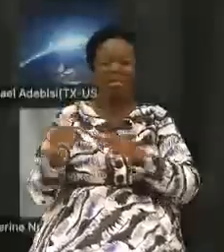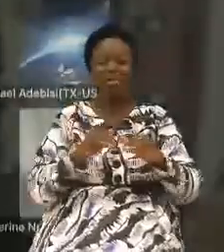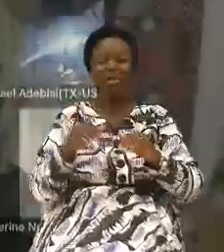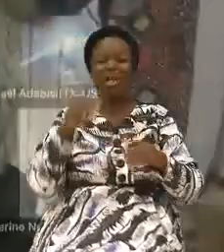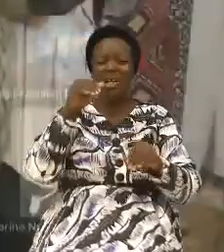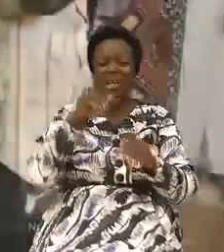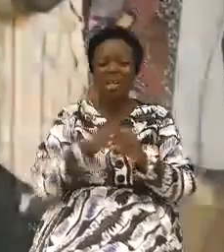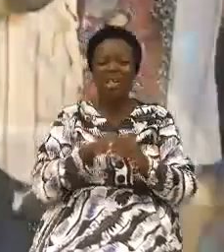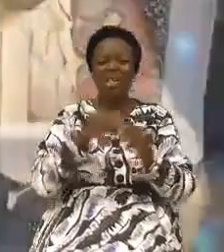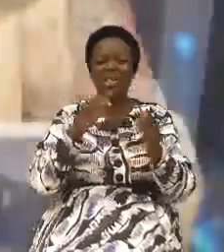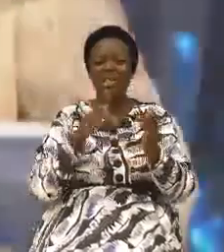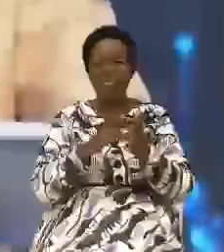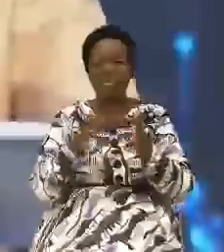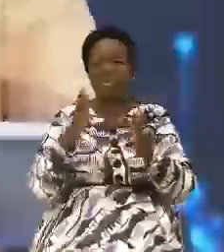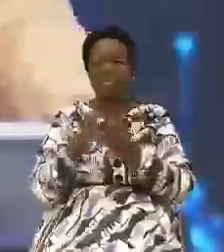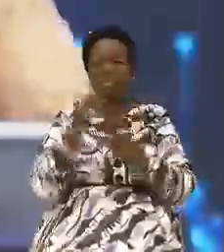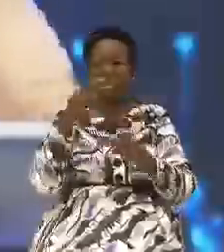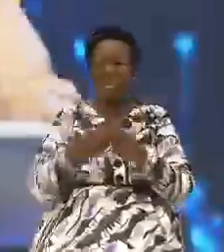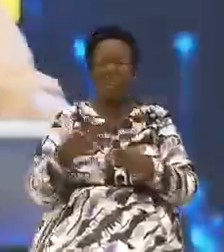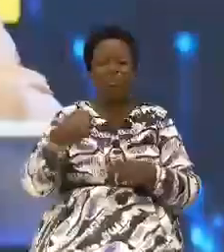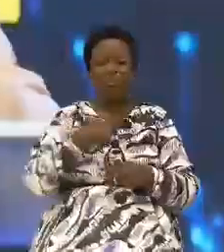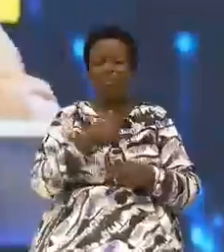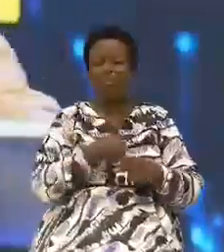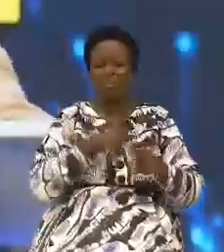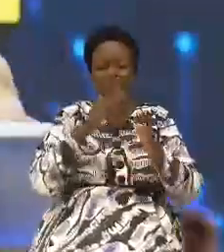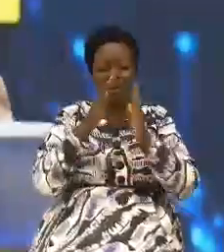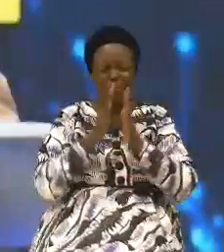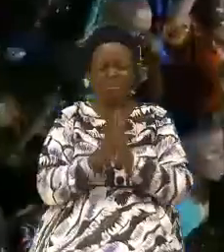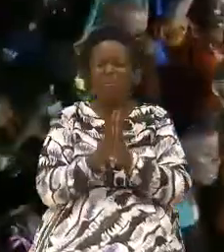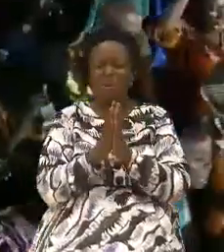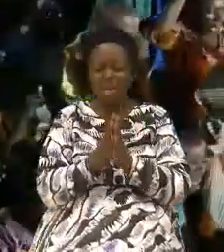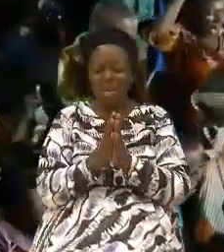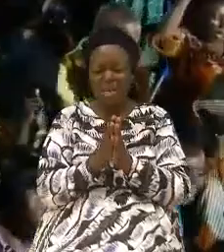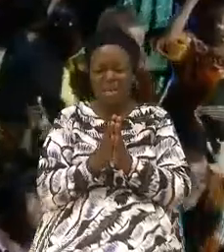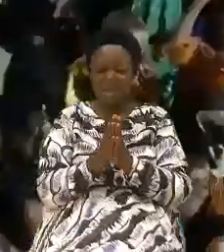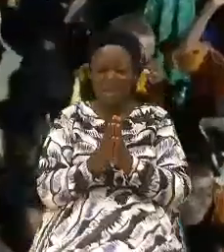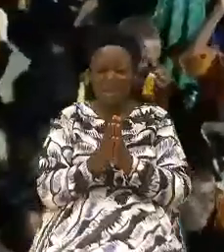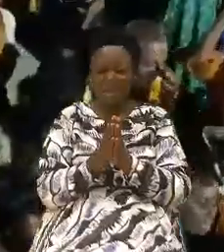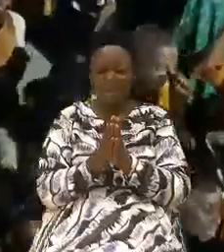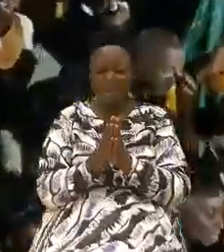Jesus' name we pray.